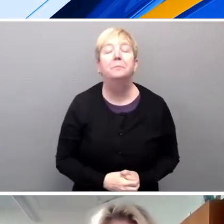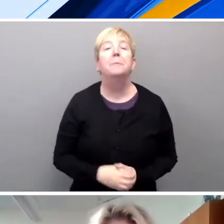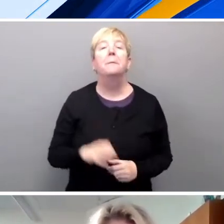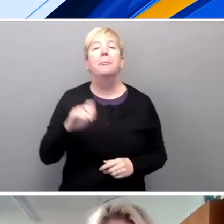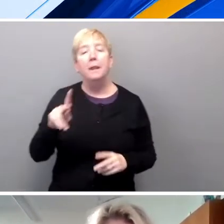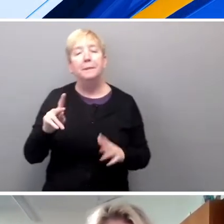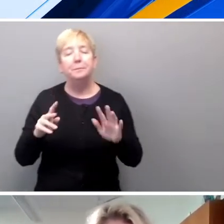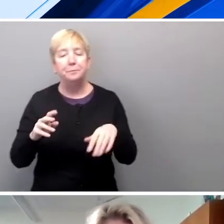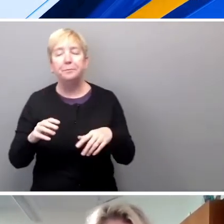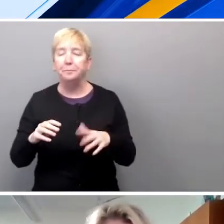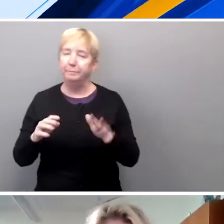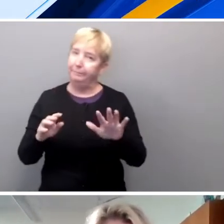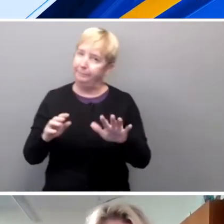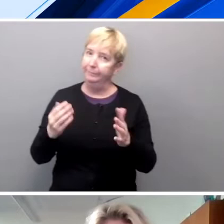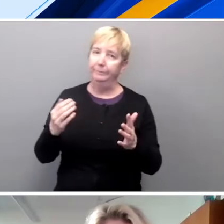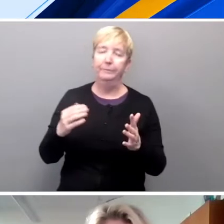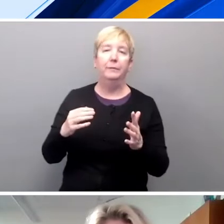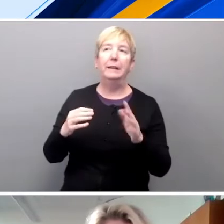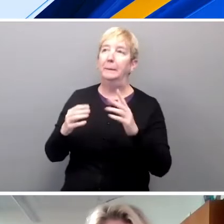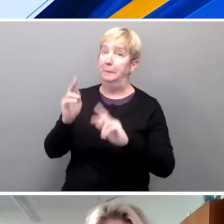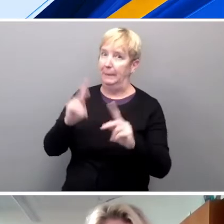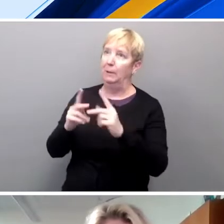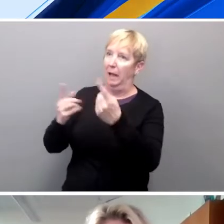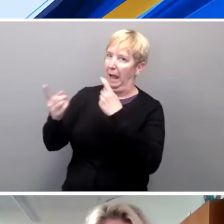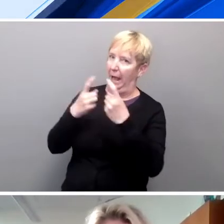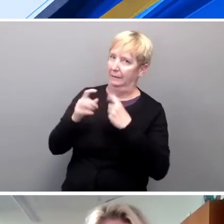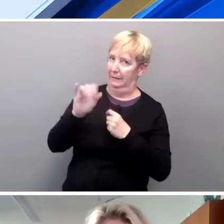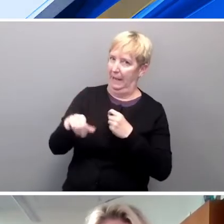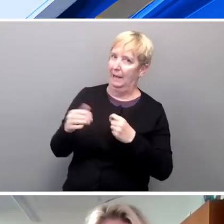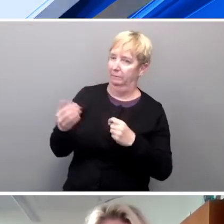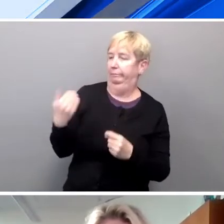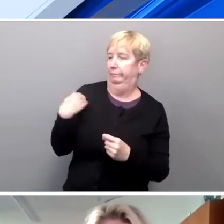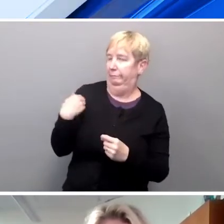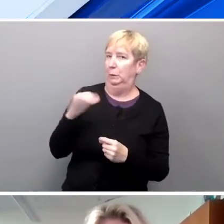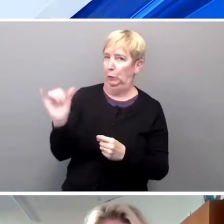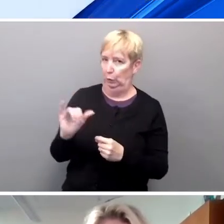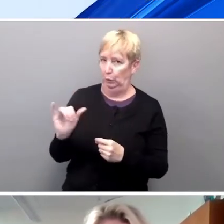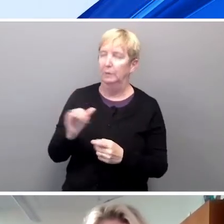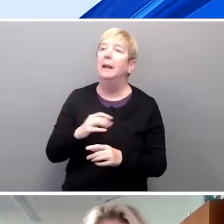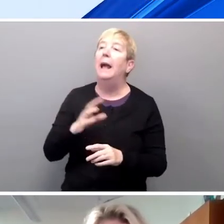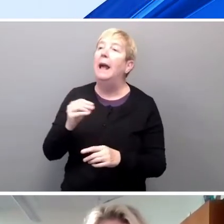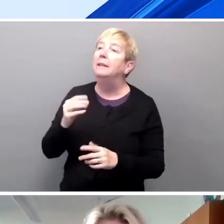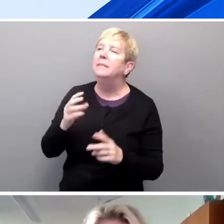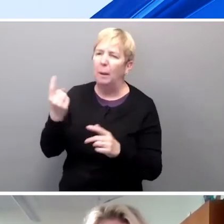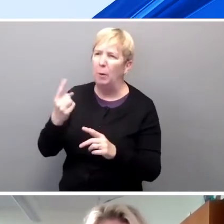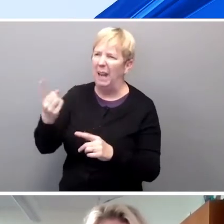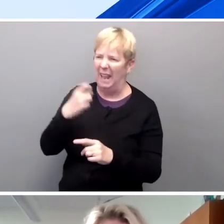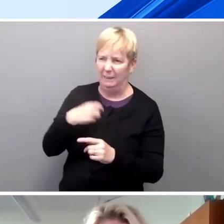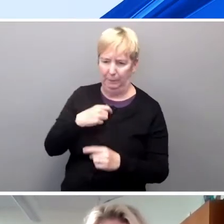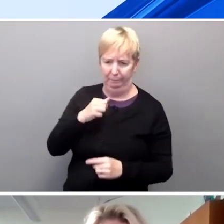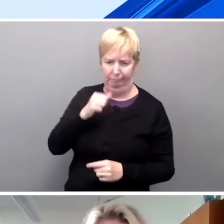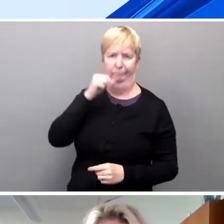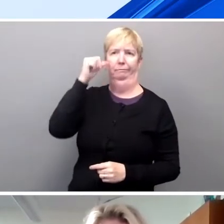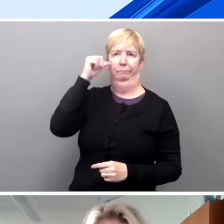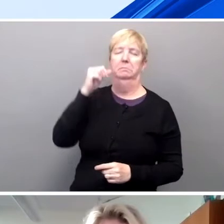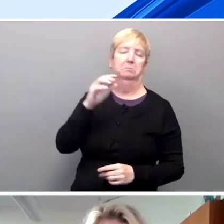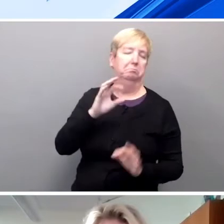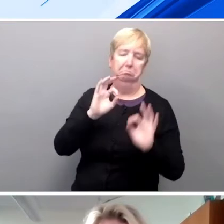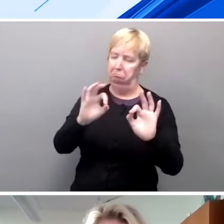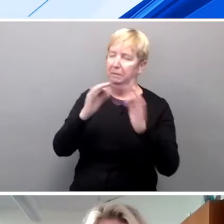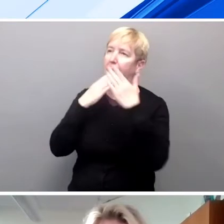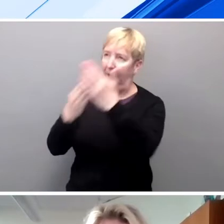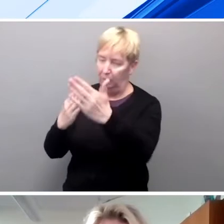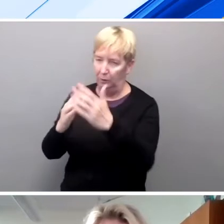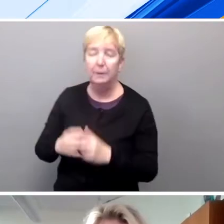So once again, thanks to everybody who asked that question in advance. And I think on my slide I